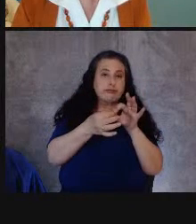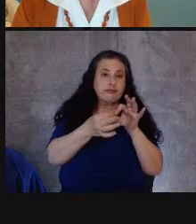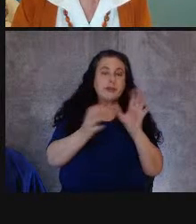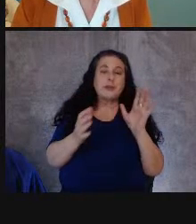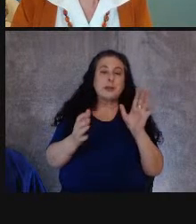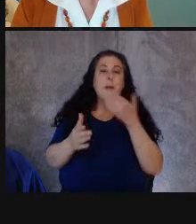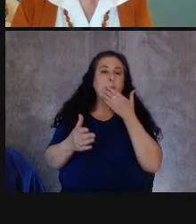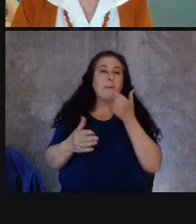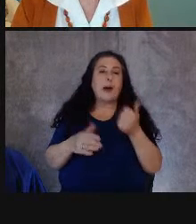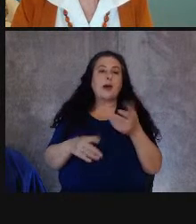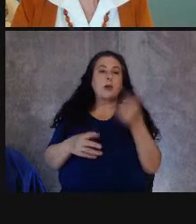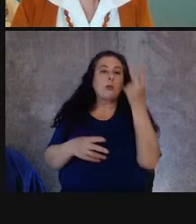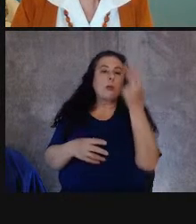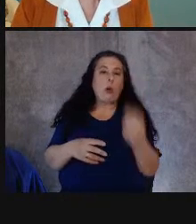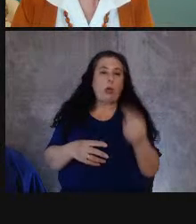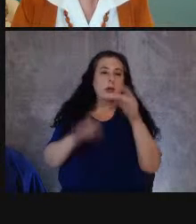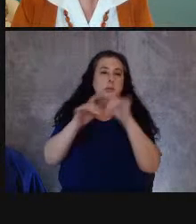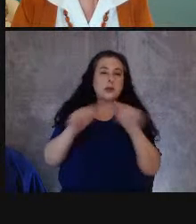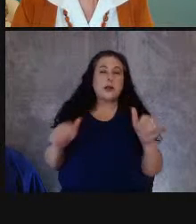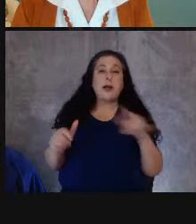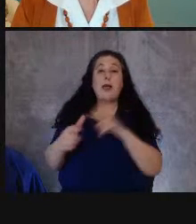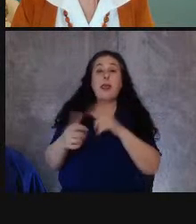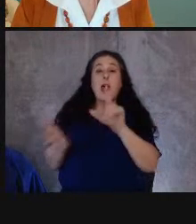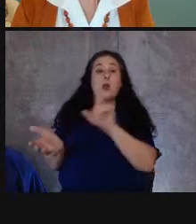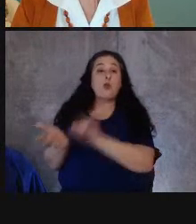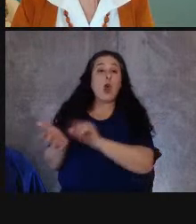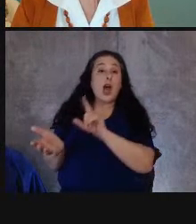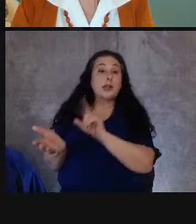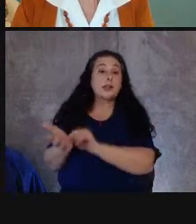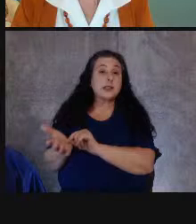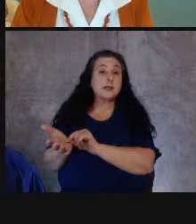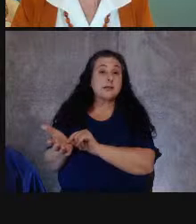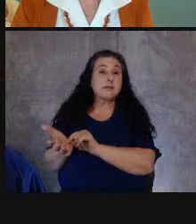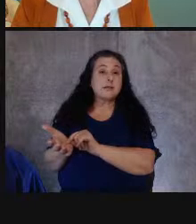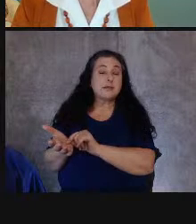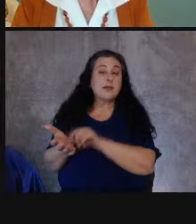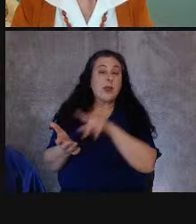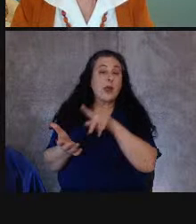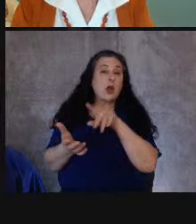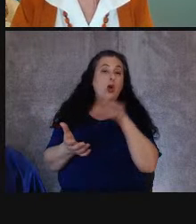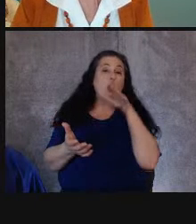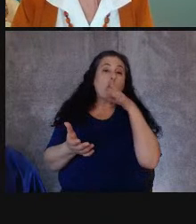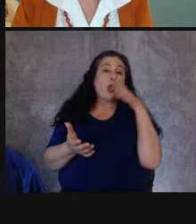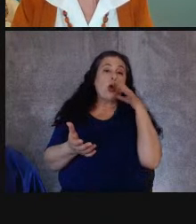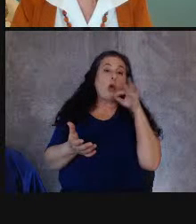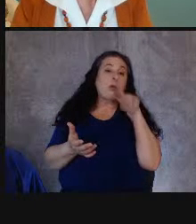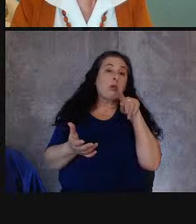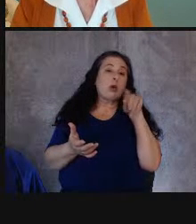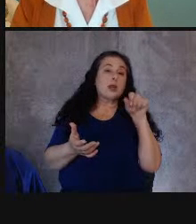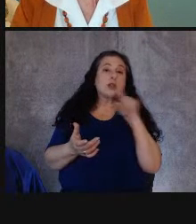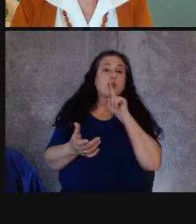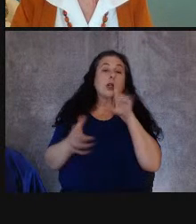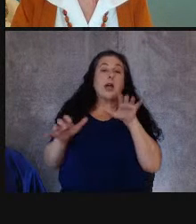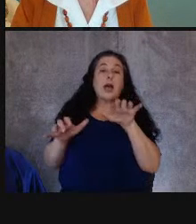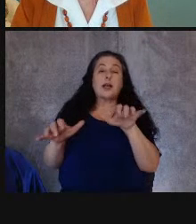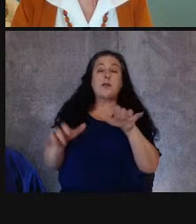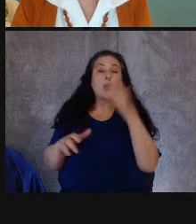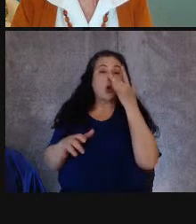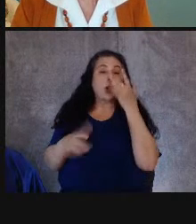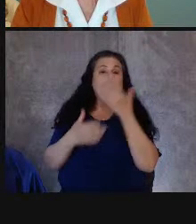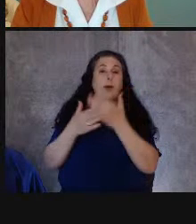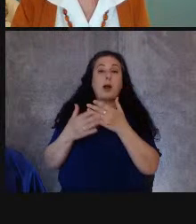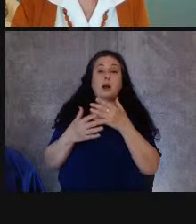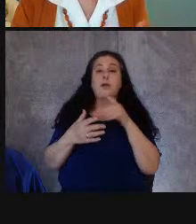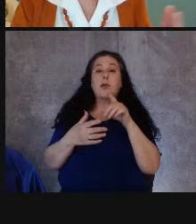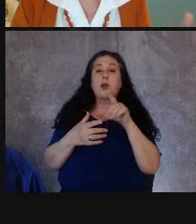even better. And then the press, the rural press was so active in the early part of the